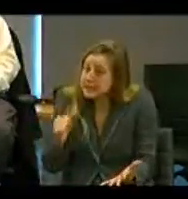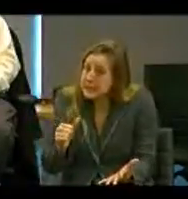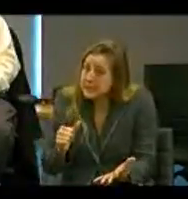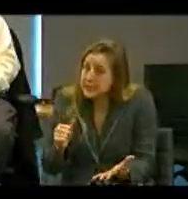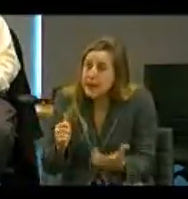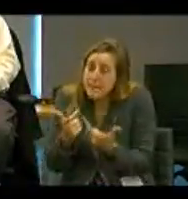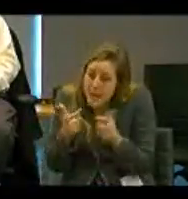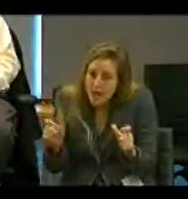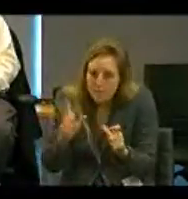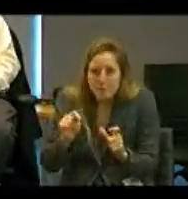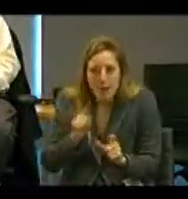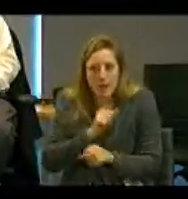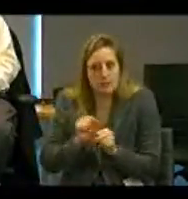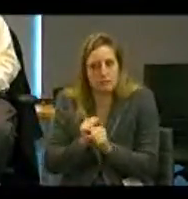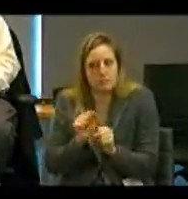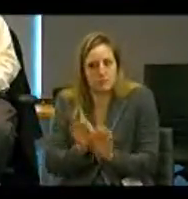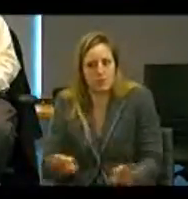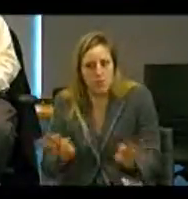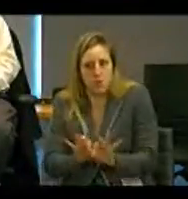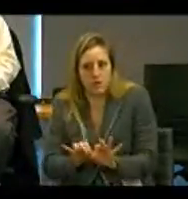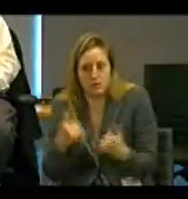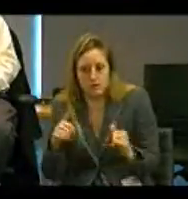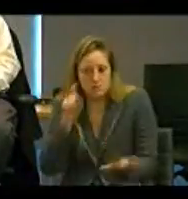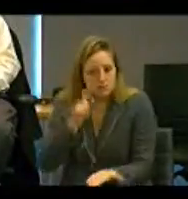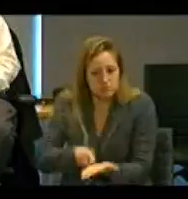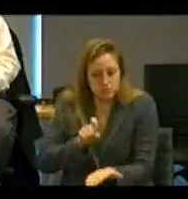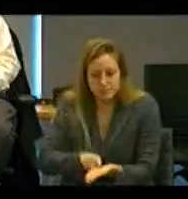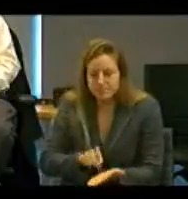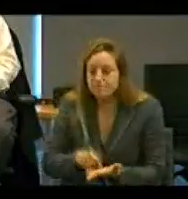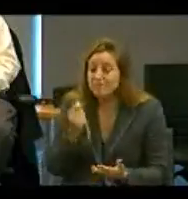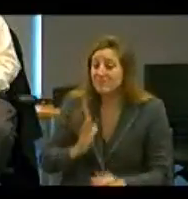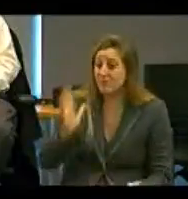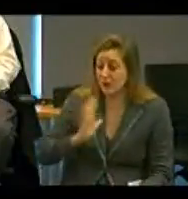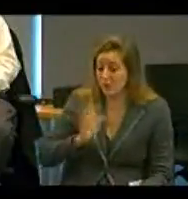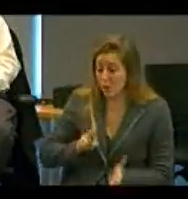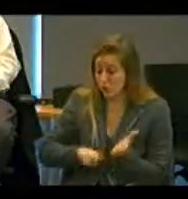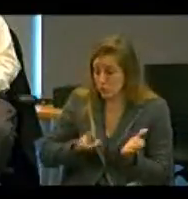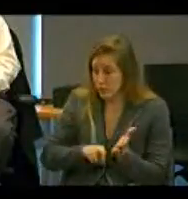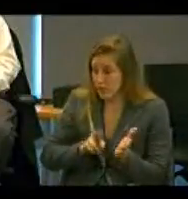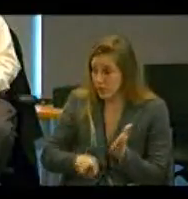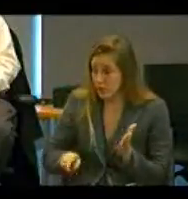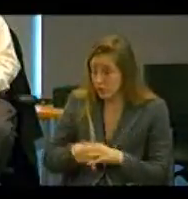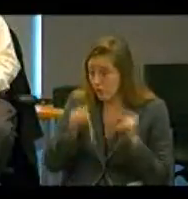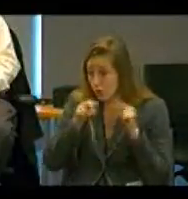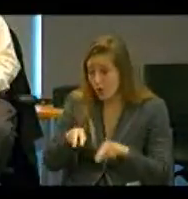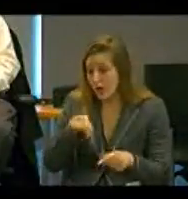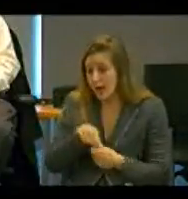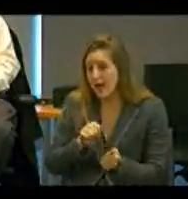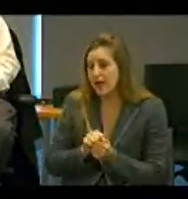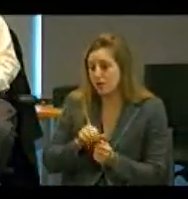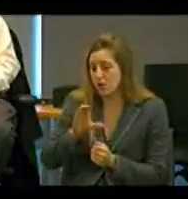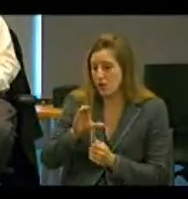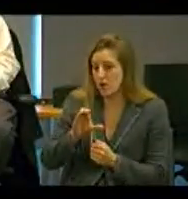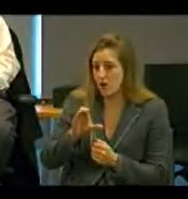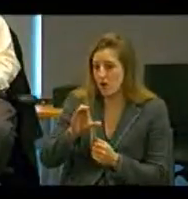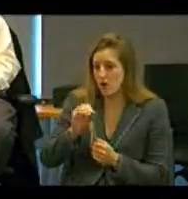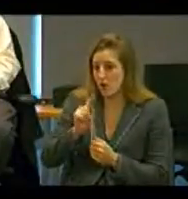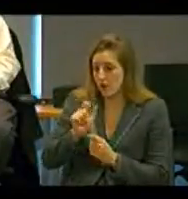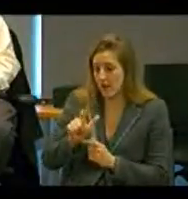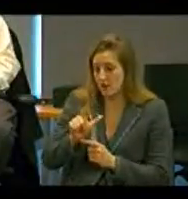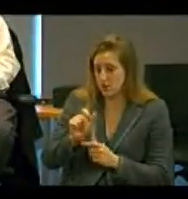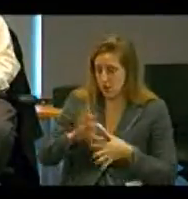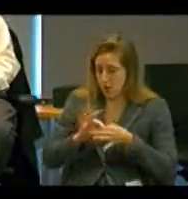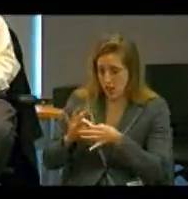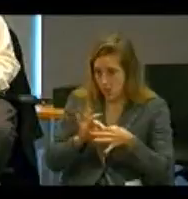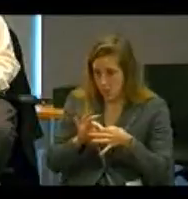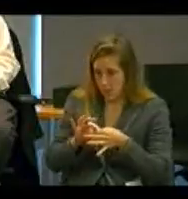undermined by more rigorous research. Prior research was content to look at a correlation and call it a causation. It went like this.